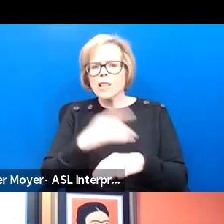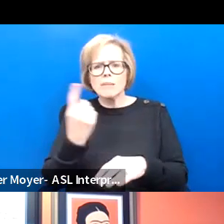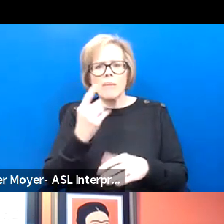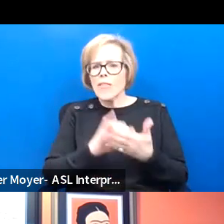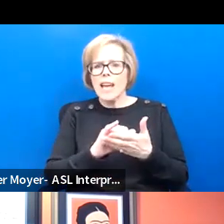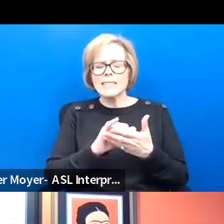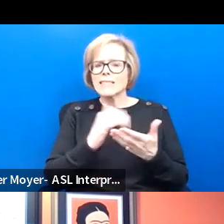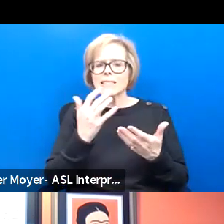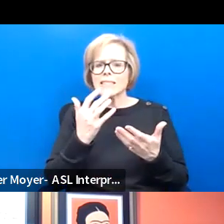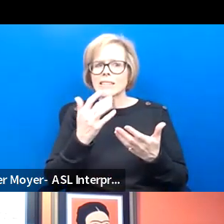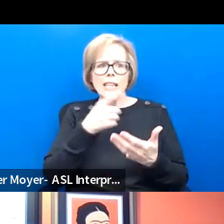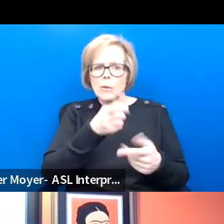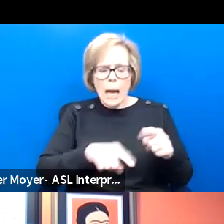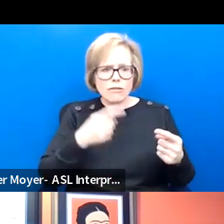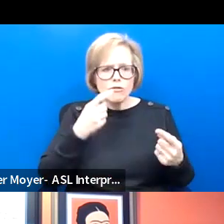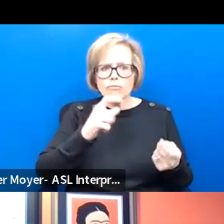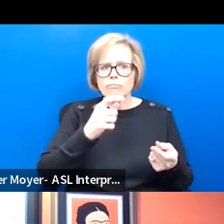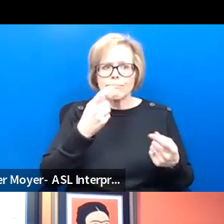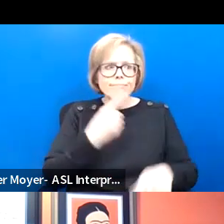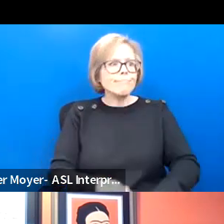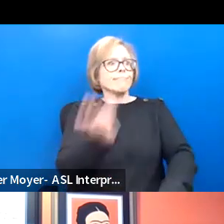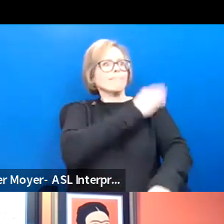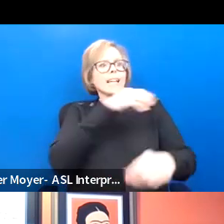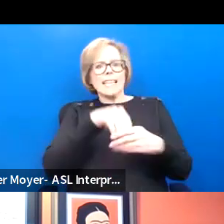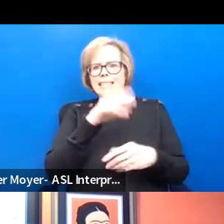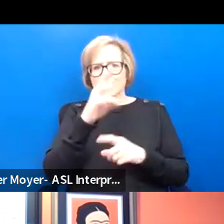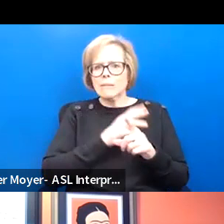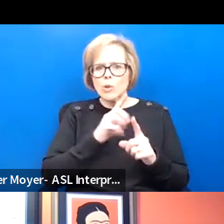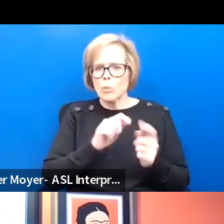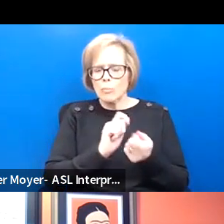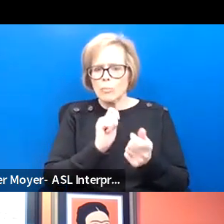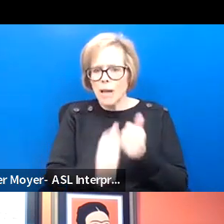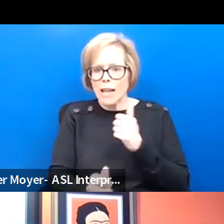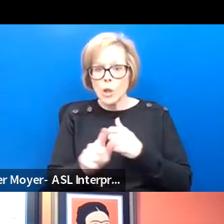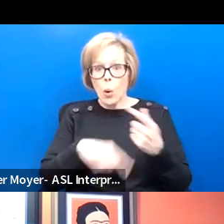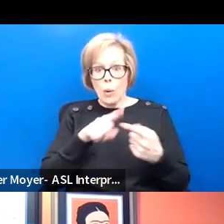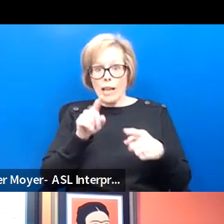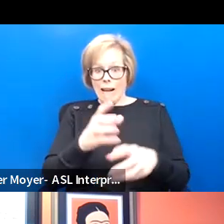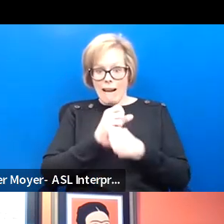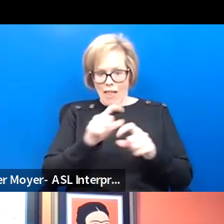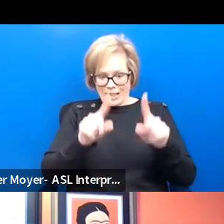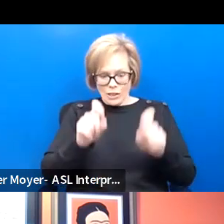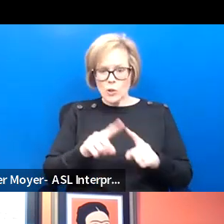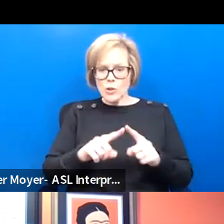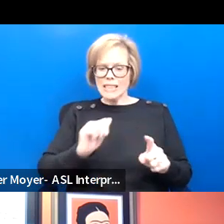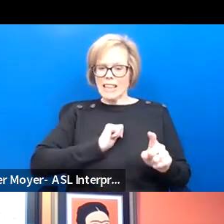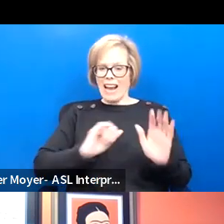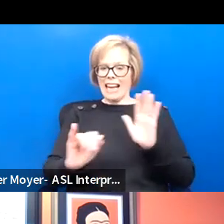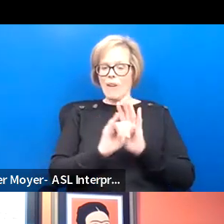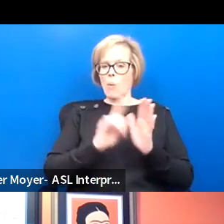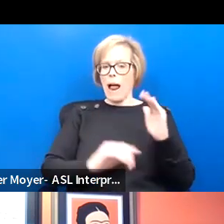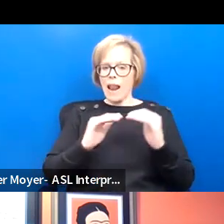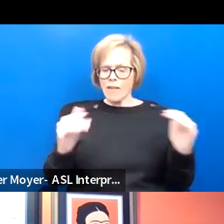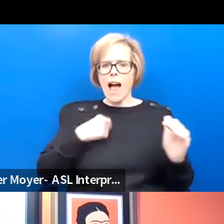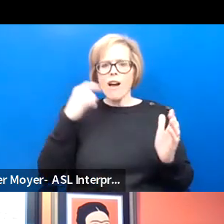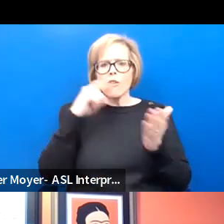wasn't doable. As a matter of fact, when they got their assessments where they had to self-identify what level they were at, I noticed